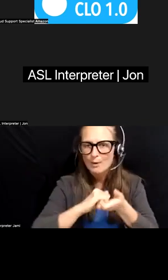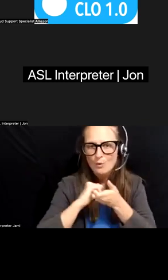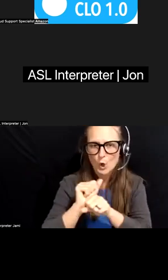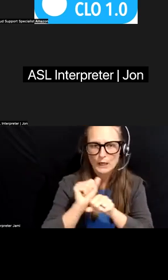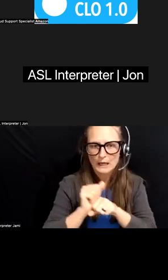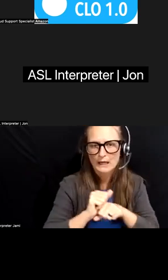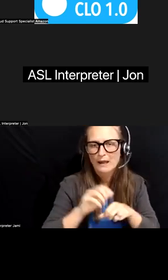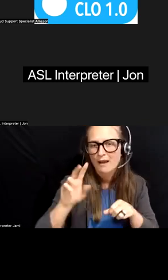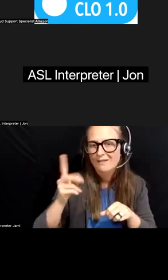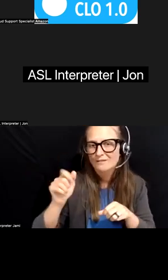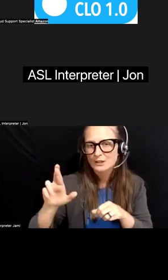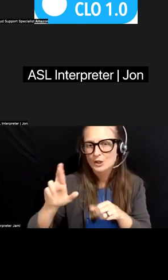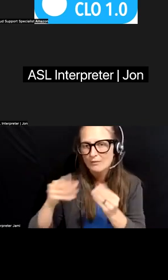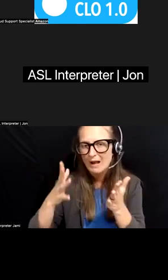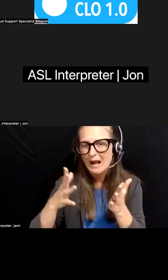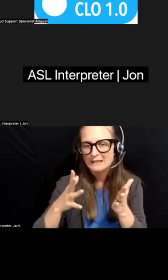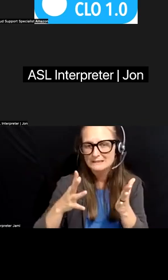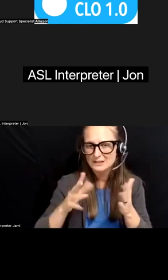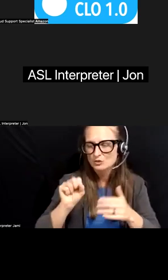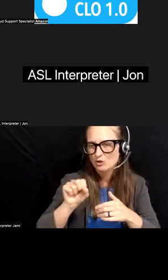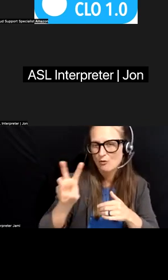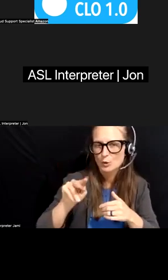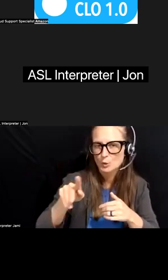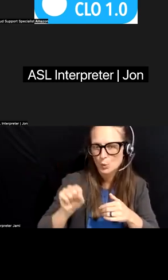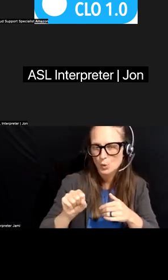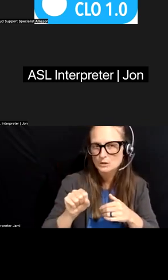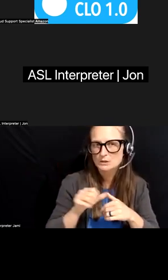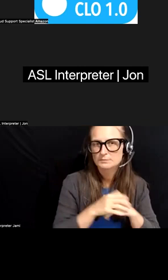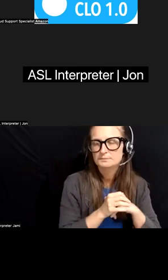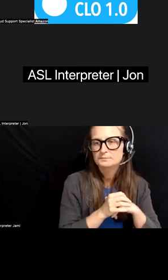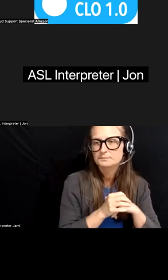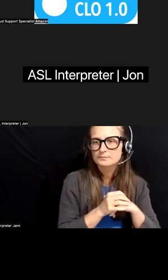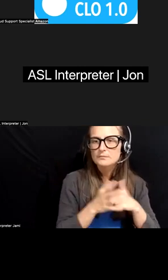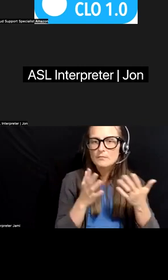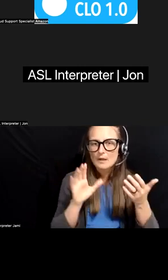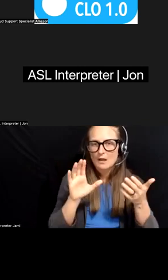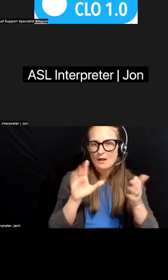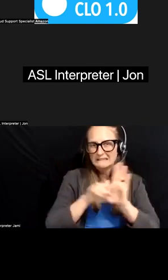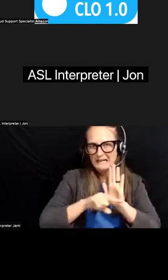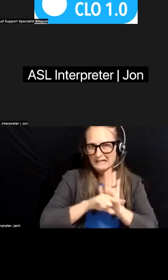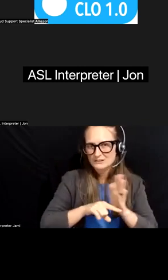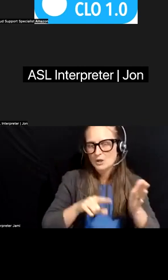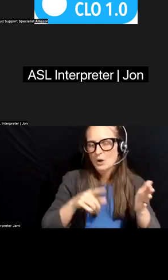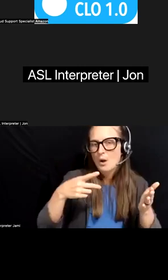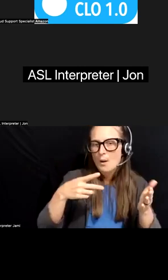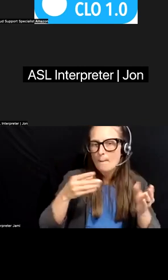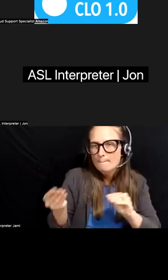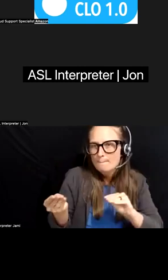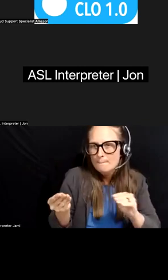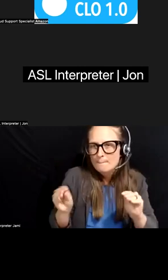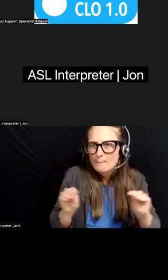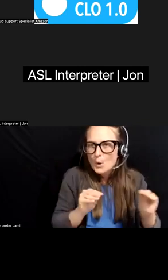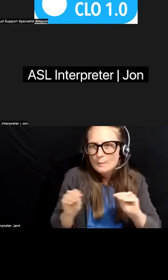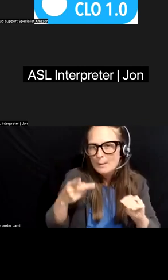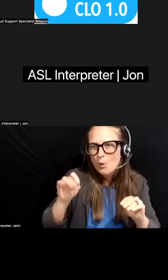tools. Allows for multi-tenancy. Cons. Portability and browser issues.